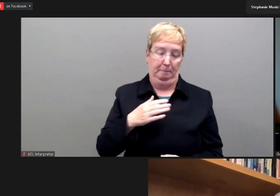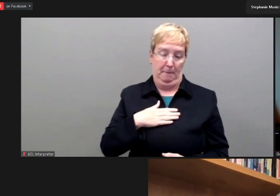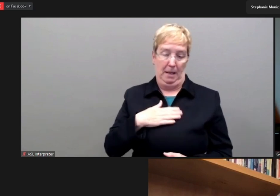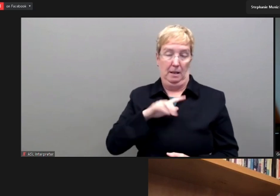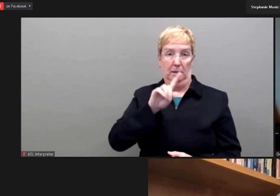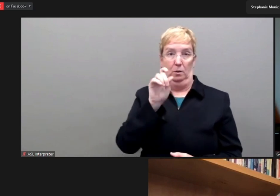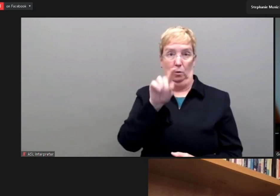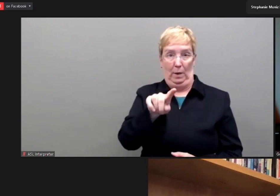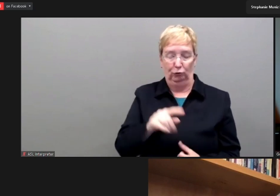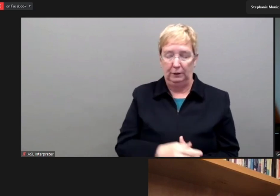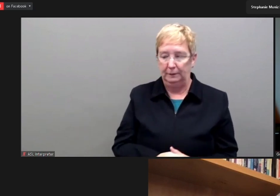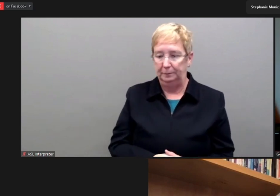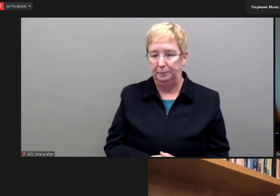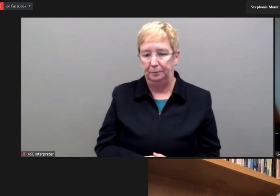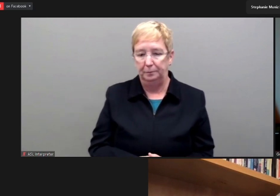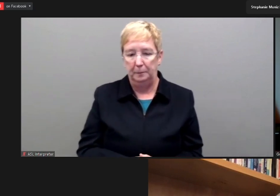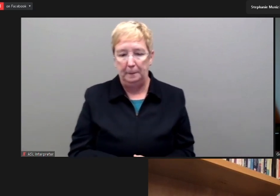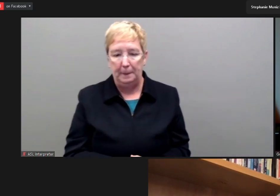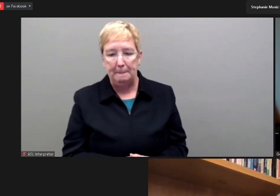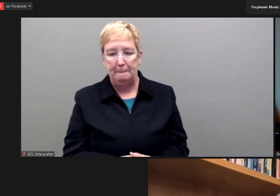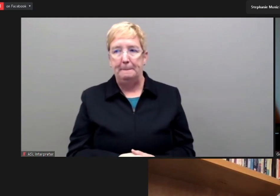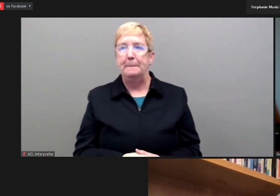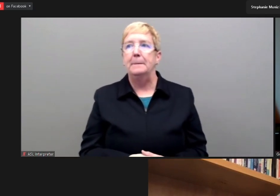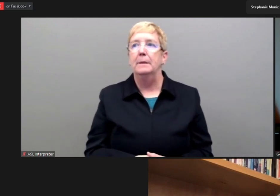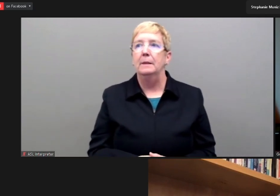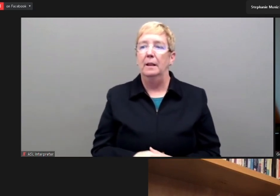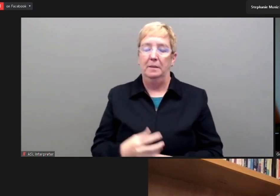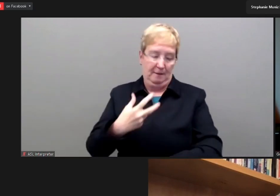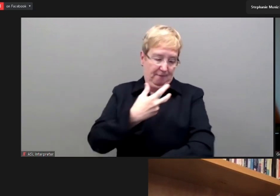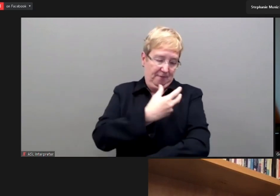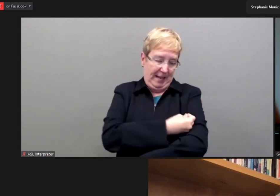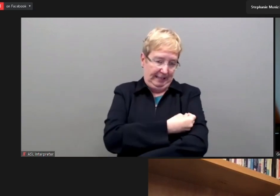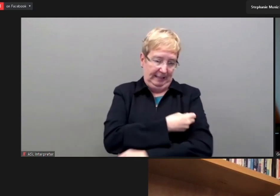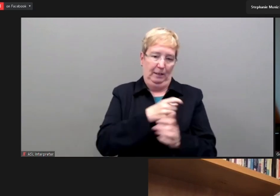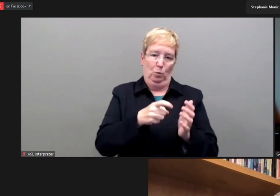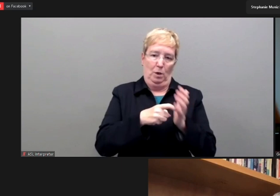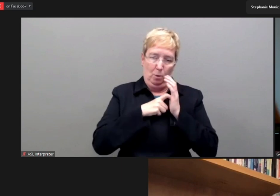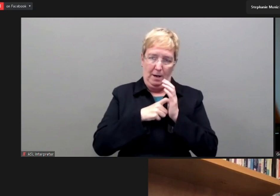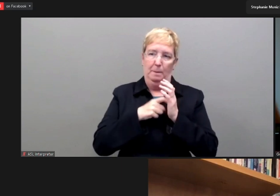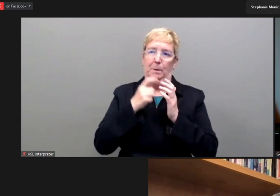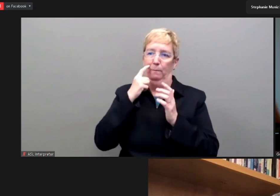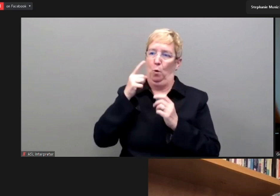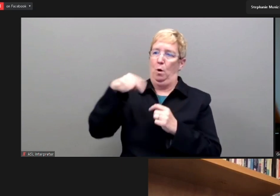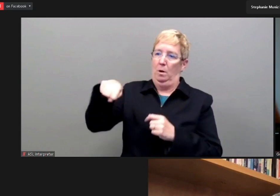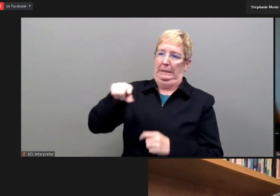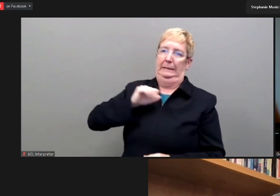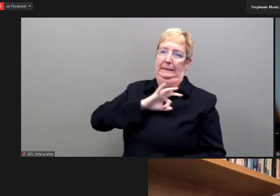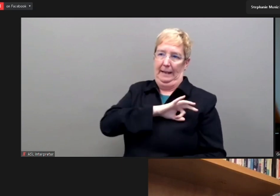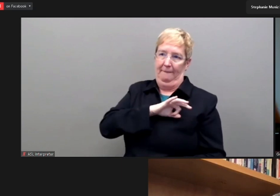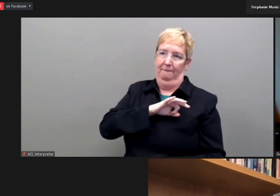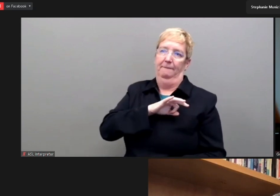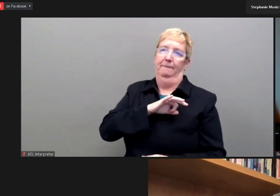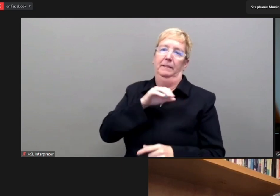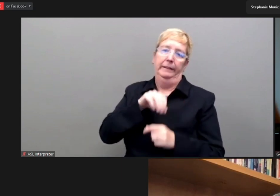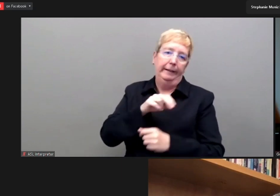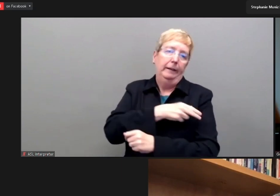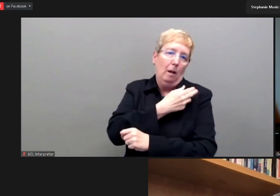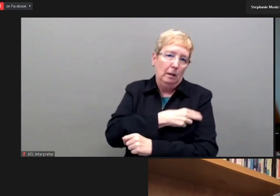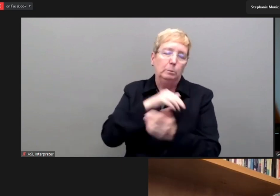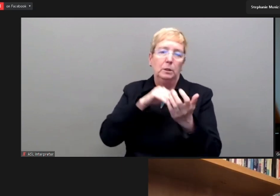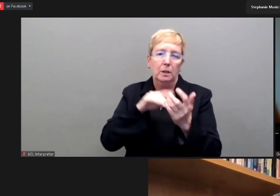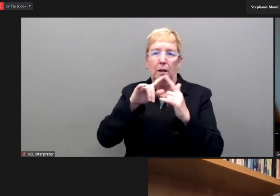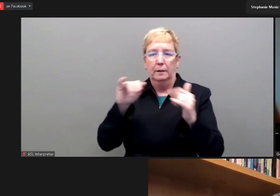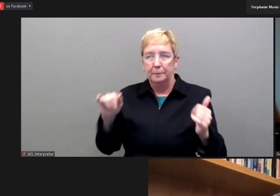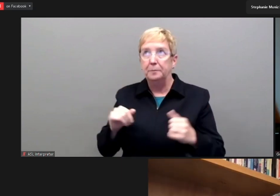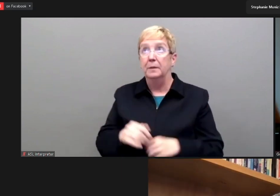with the vaccination requirement for healthcare workers, do we have a number